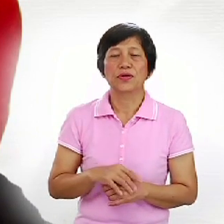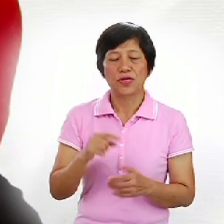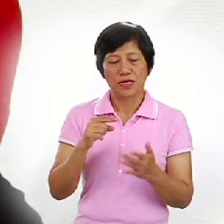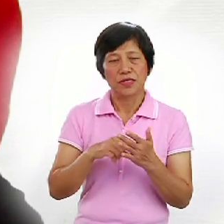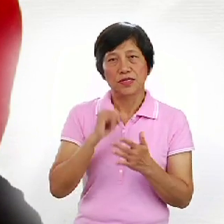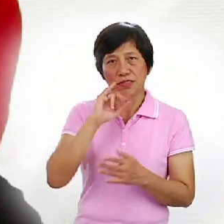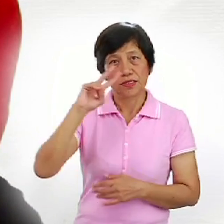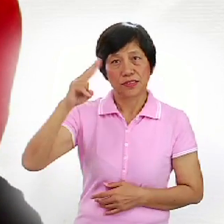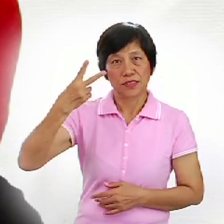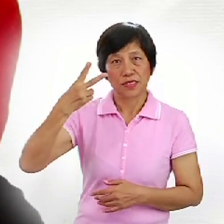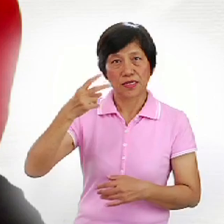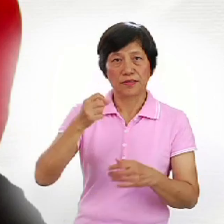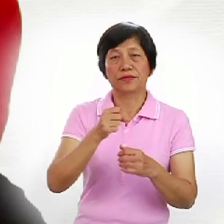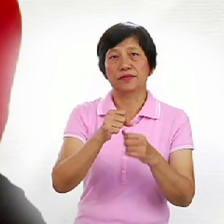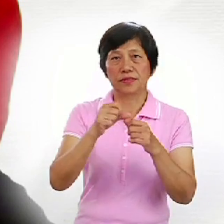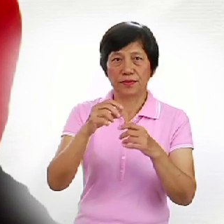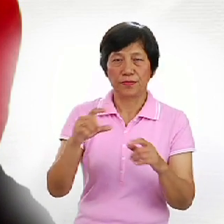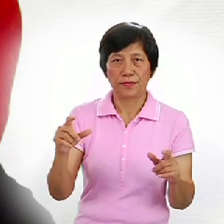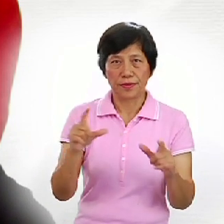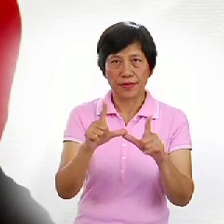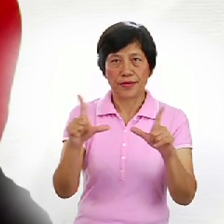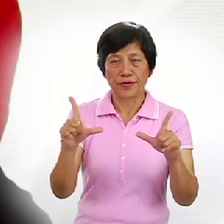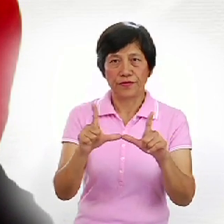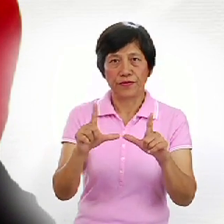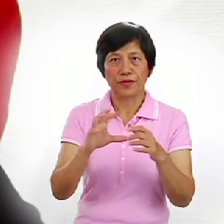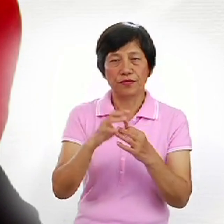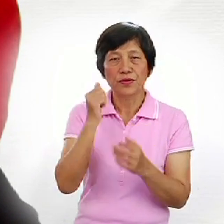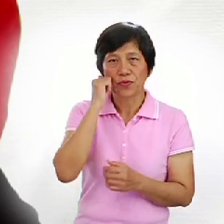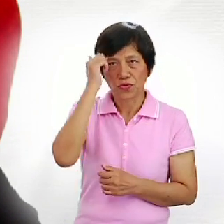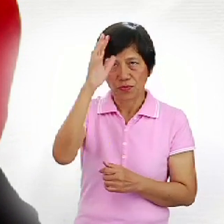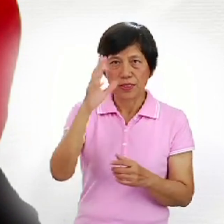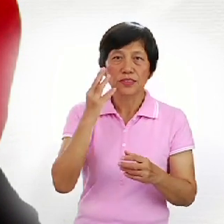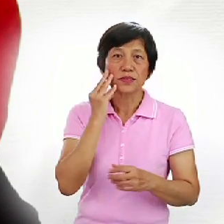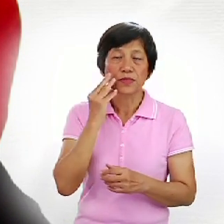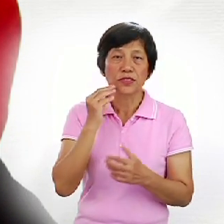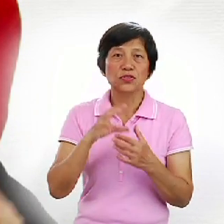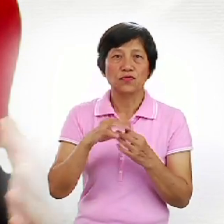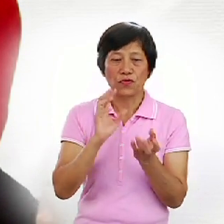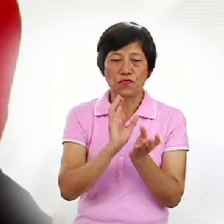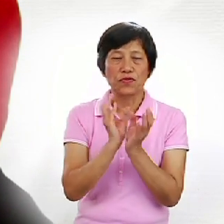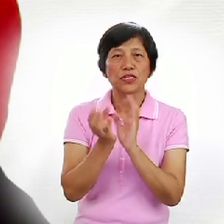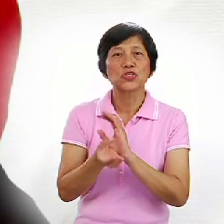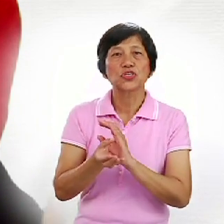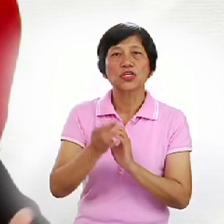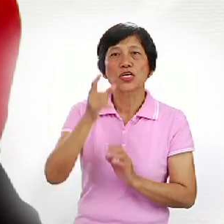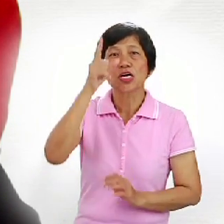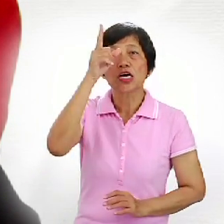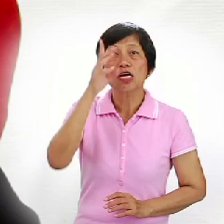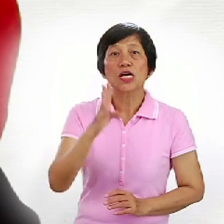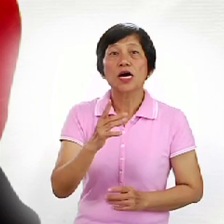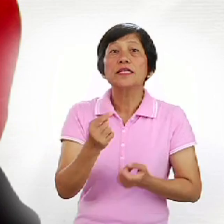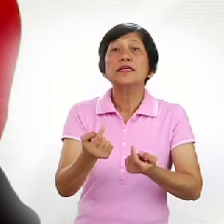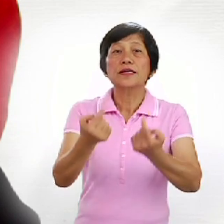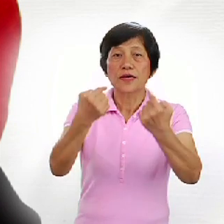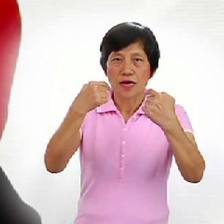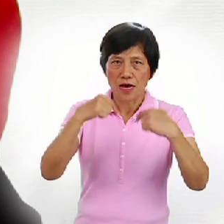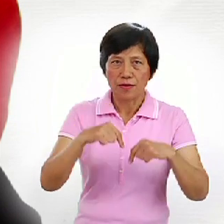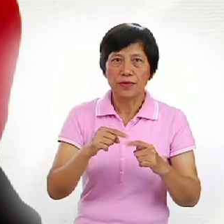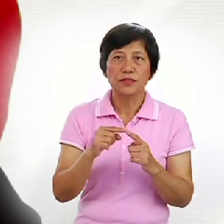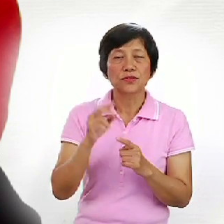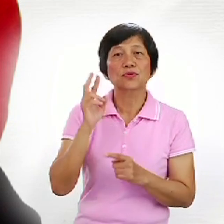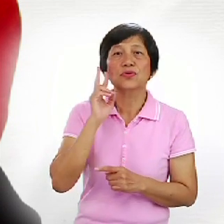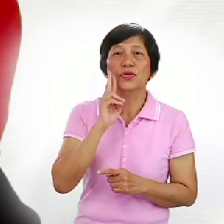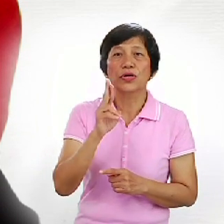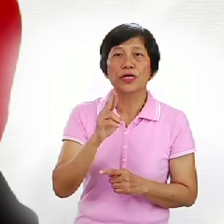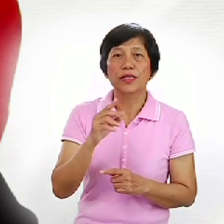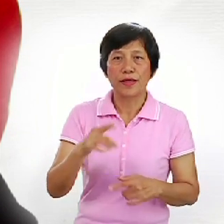This is the second stage of the woman's experience of conversion. God coming to her